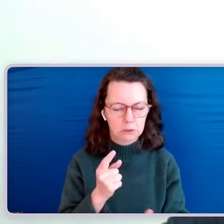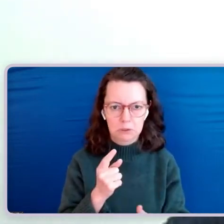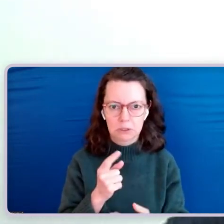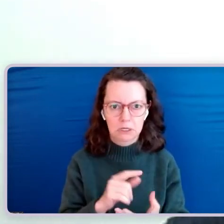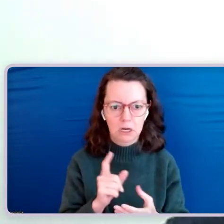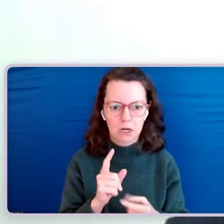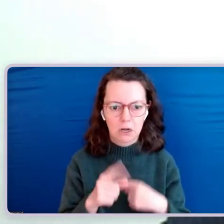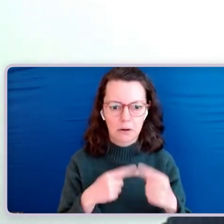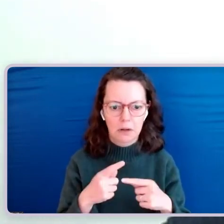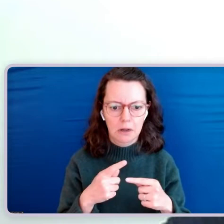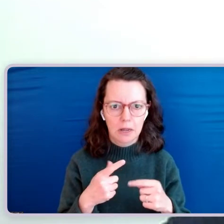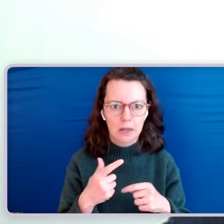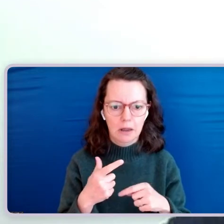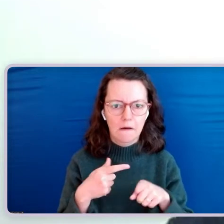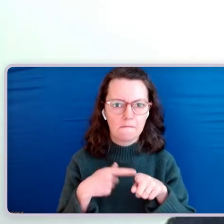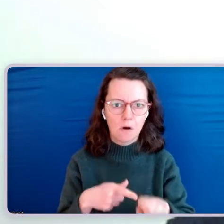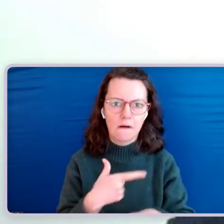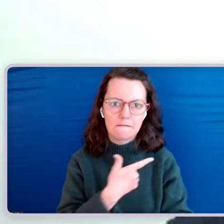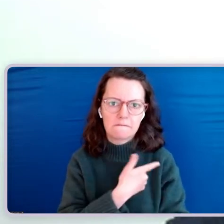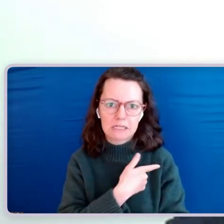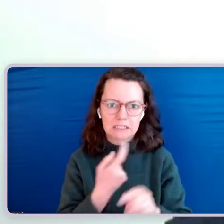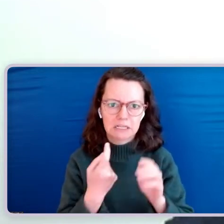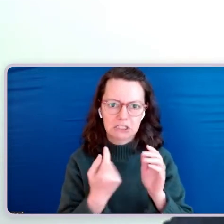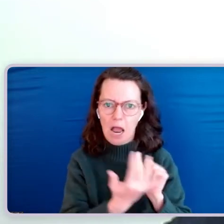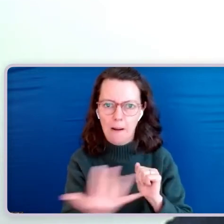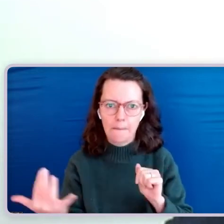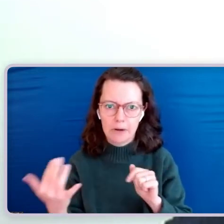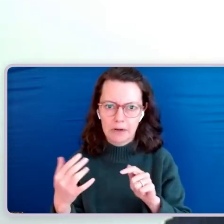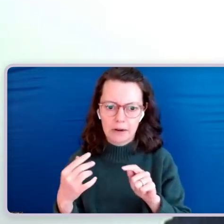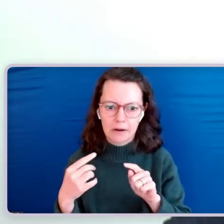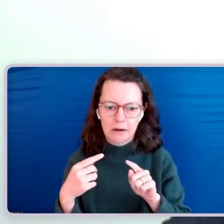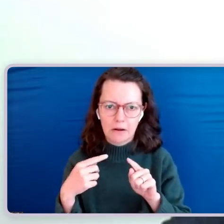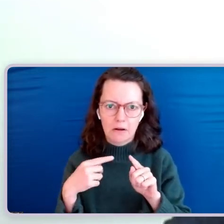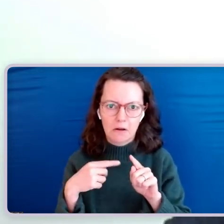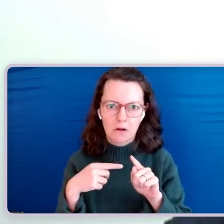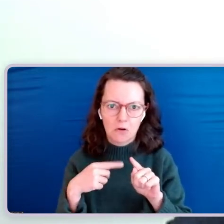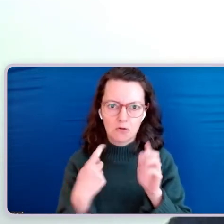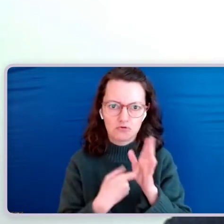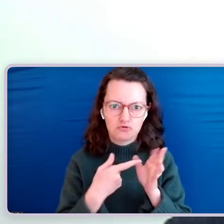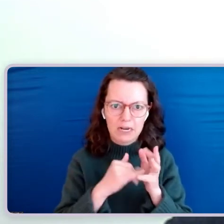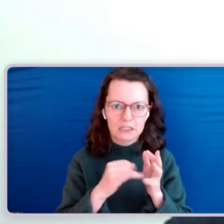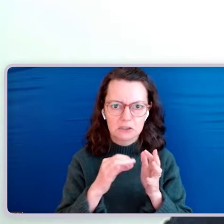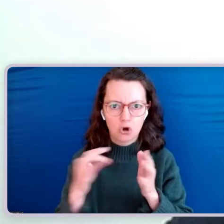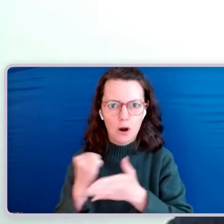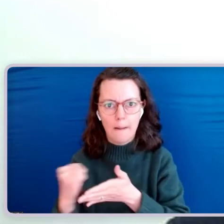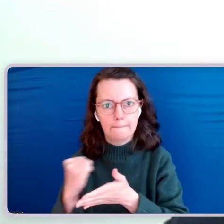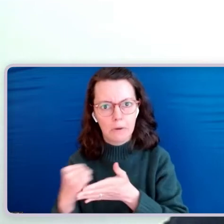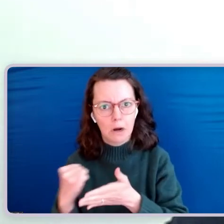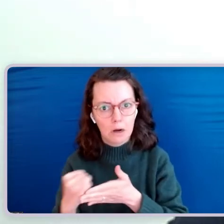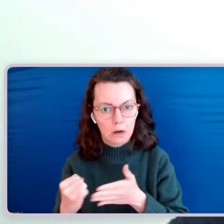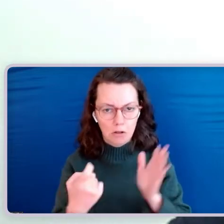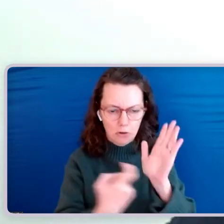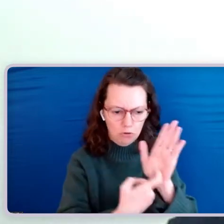by vaccination rates instead of numbers of people in the community. It's a lot